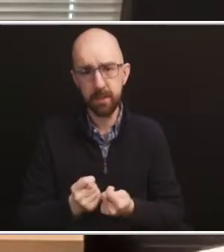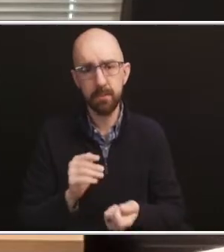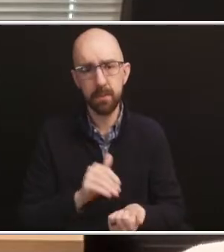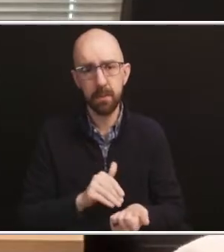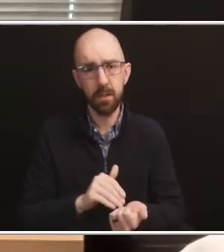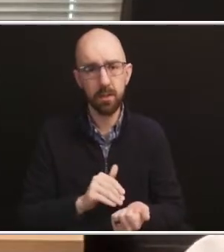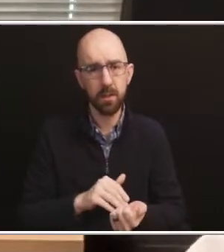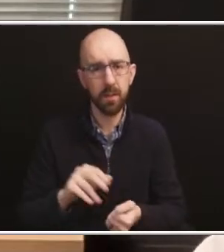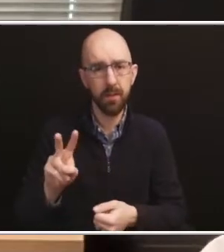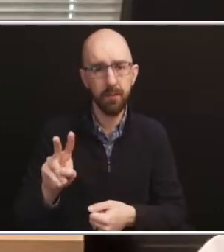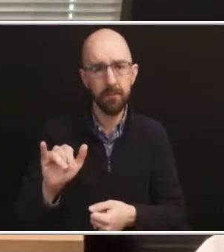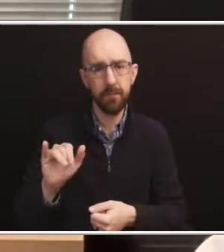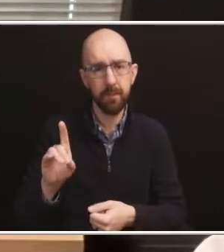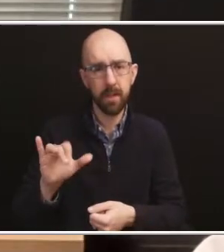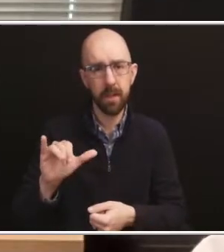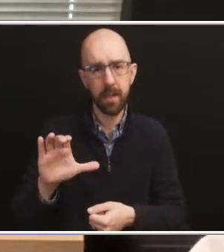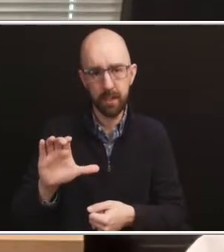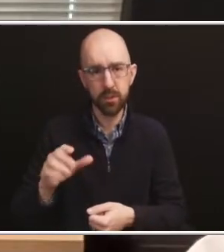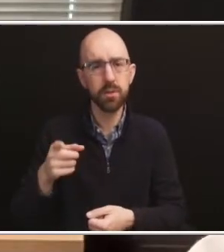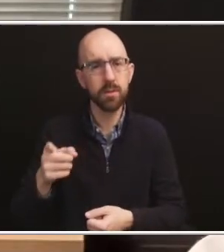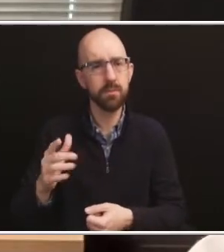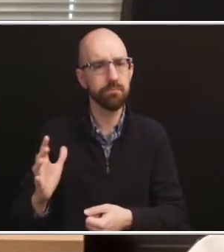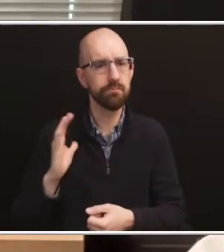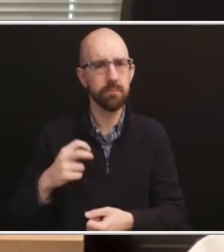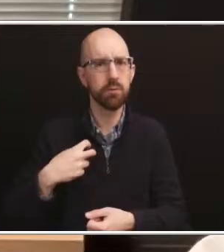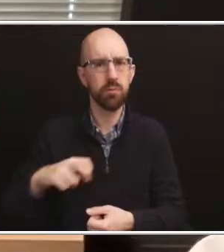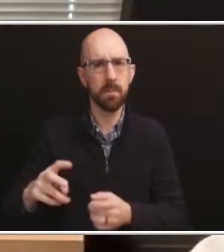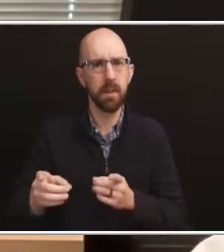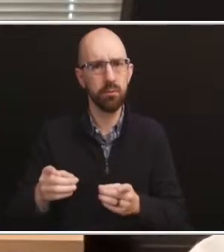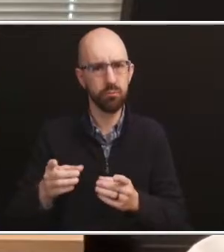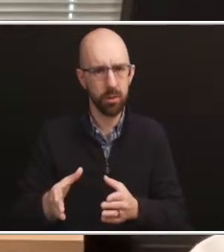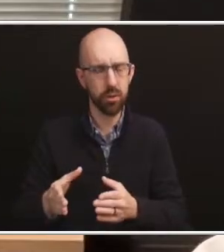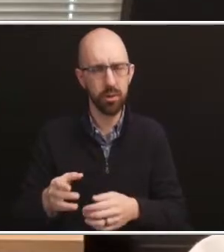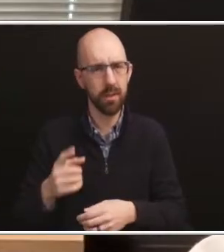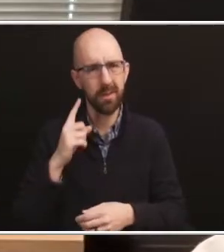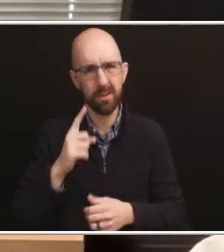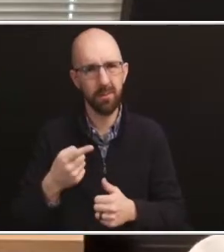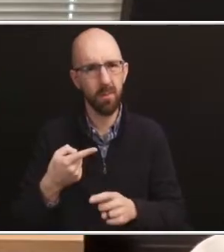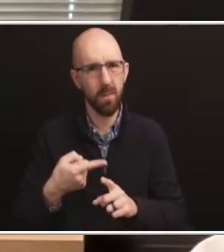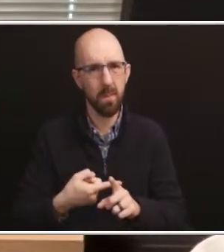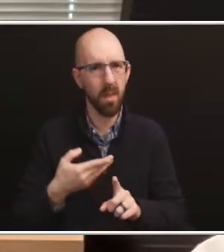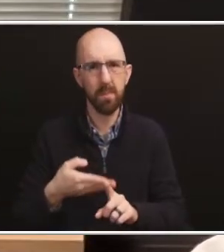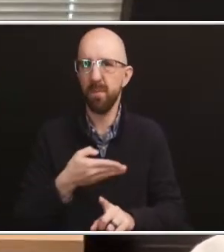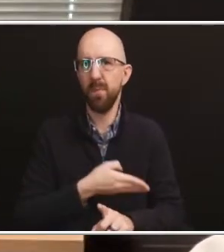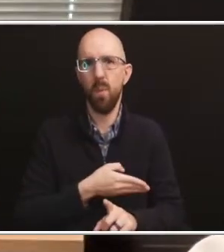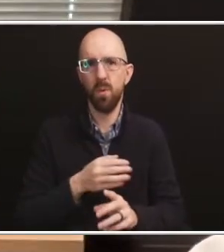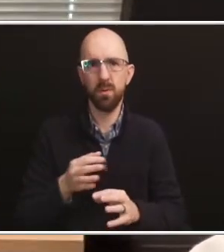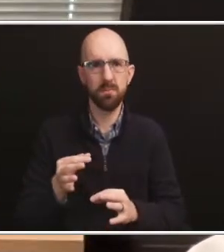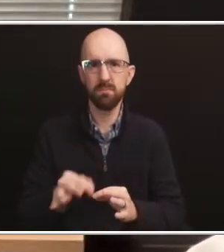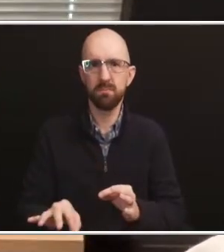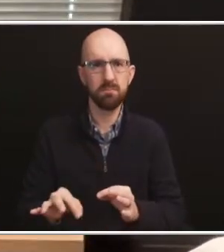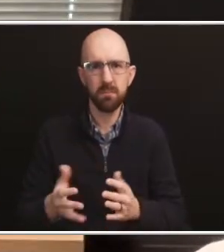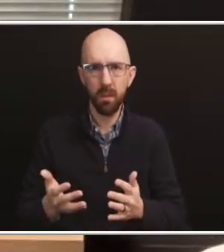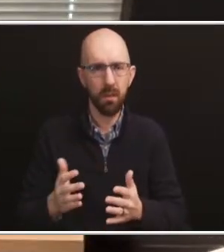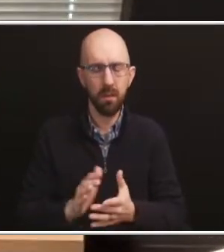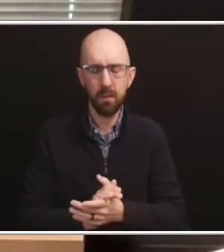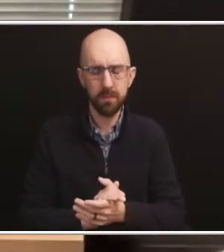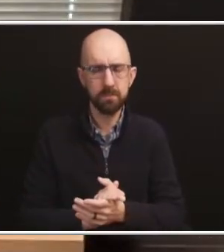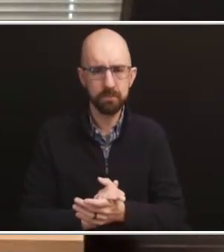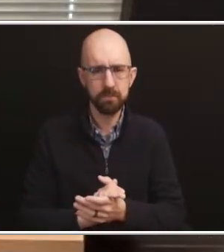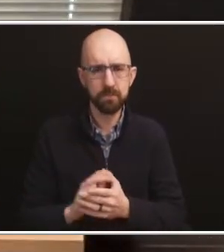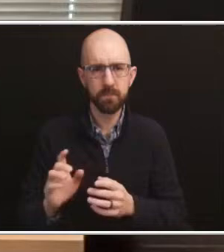Vidich, who was our previous transplant director, I think just a month prior. And, you know,